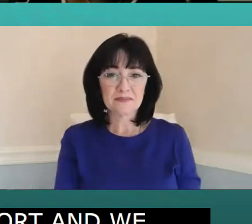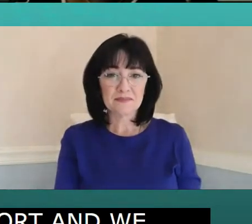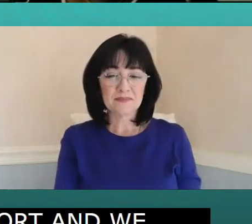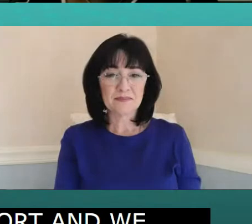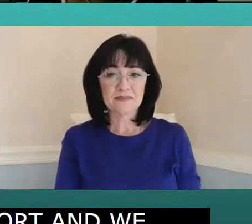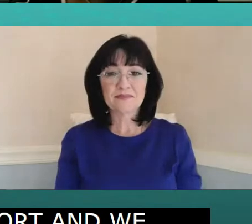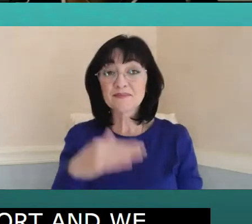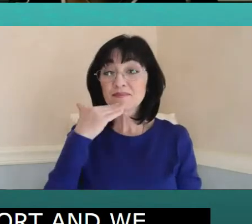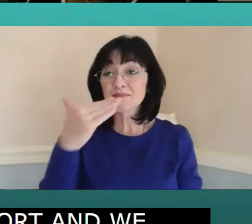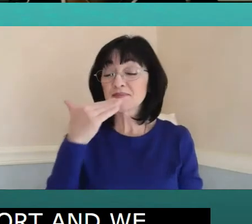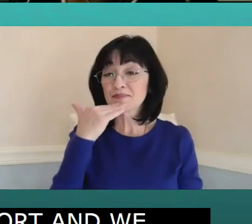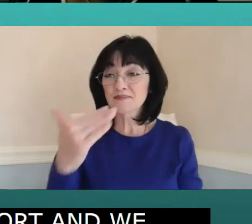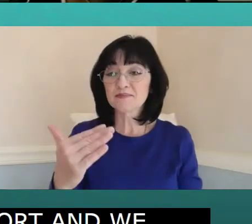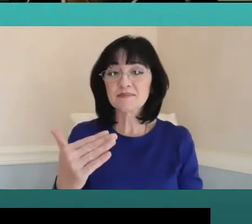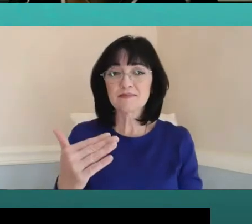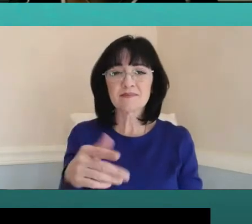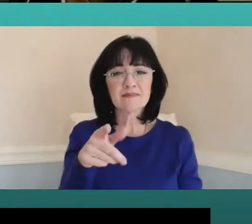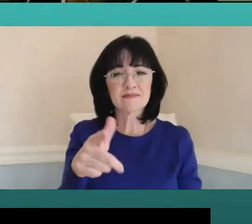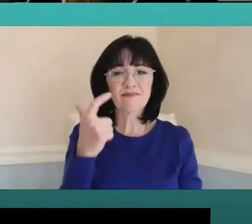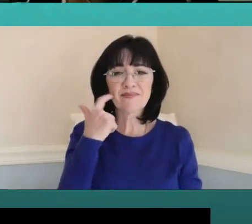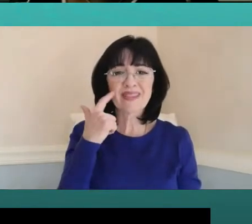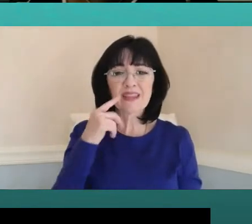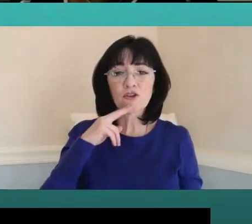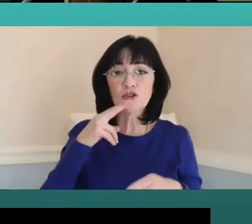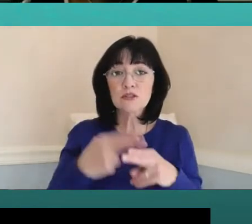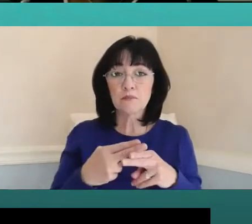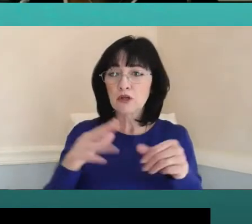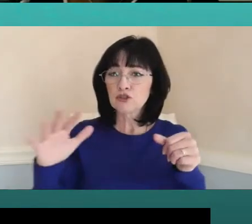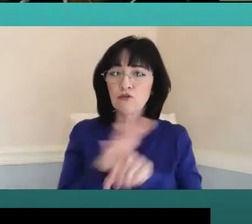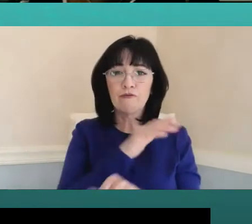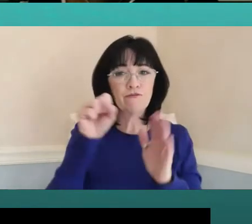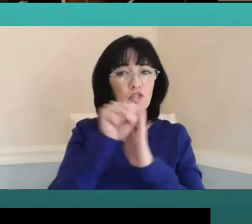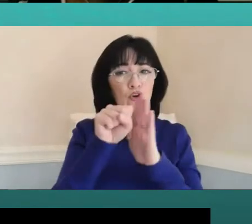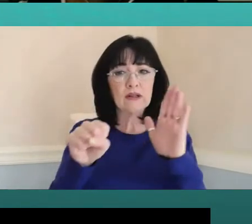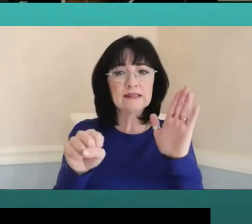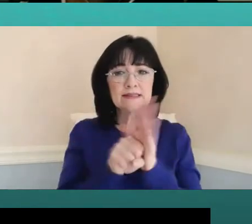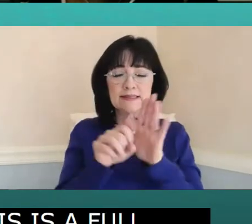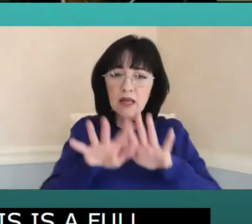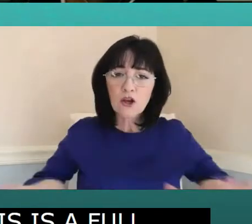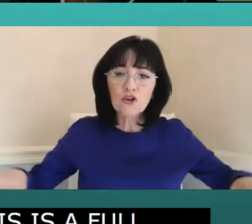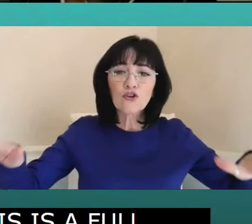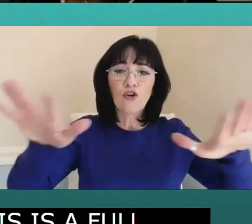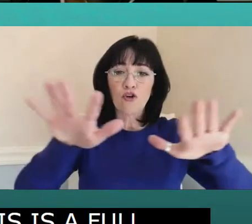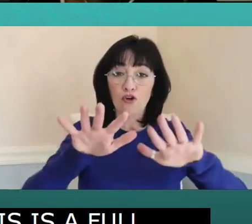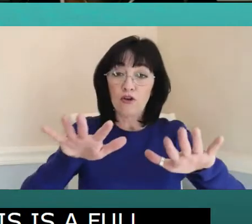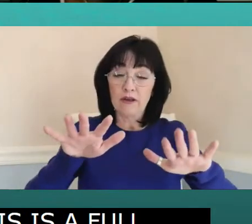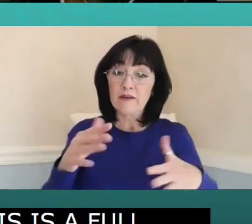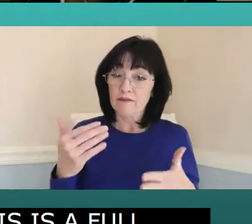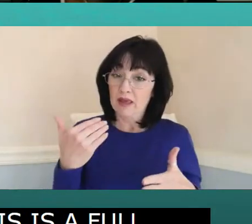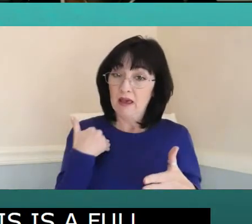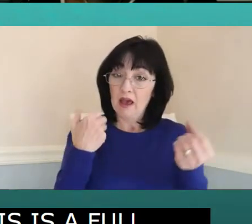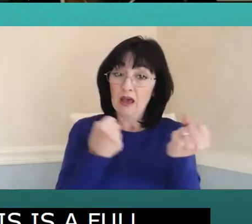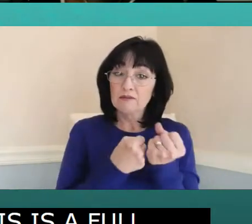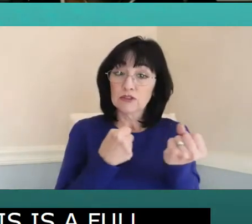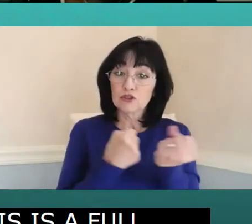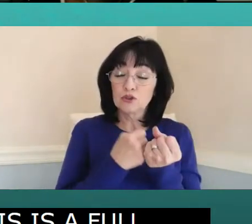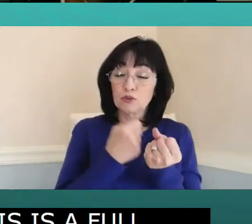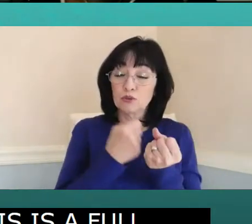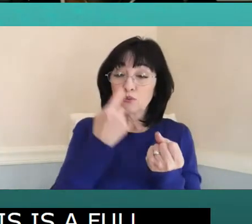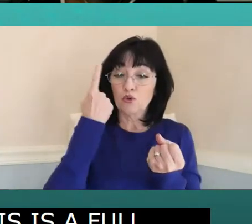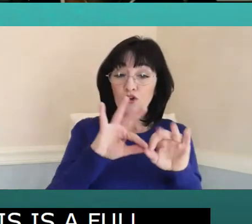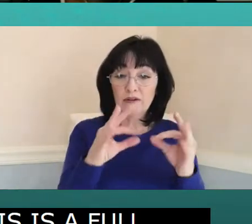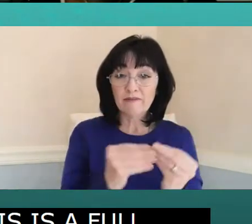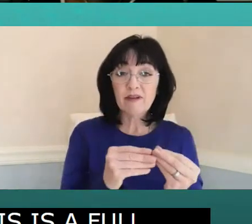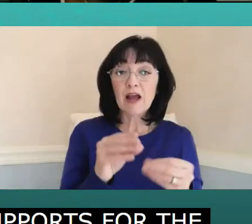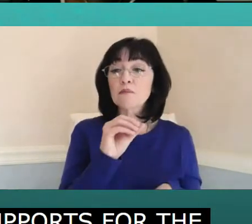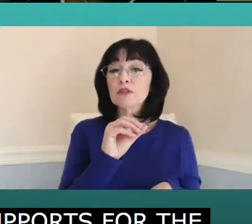Thank you for that. And you just mentioned this is a full state effort. So I'm curious, do we have any supports for the families or the children who don't